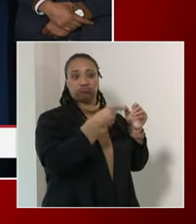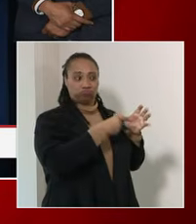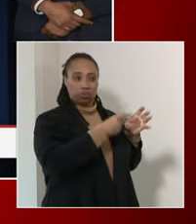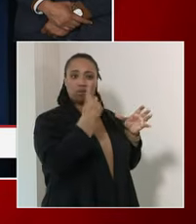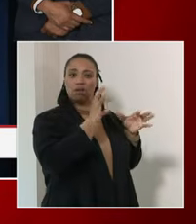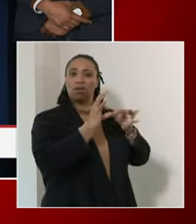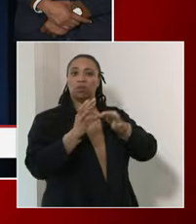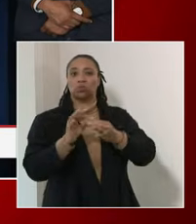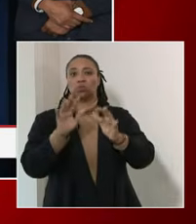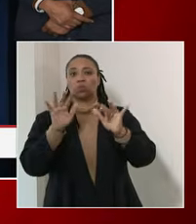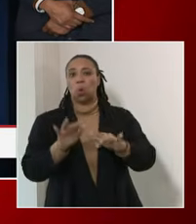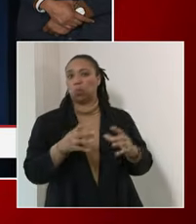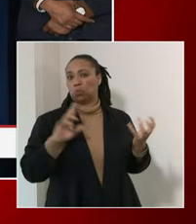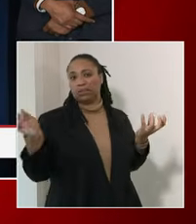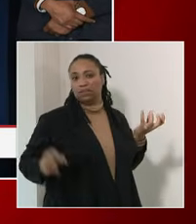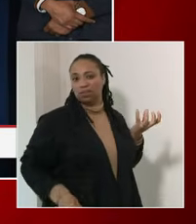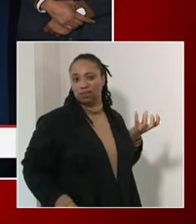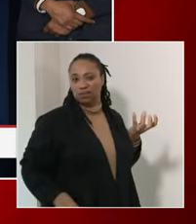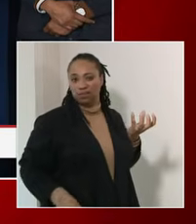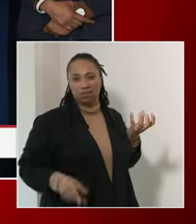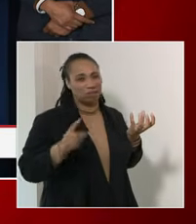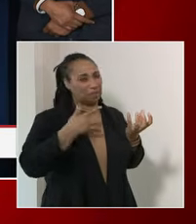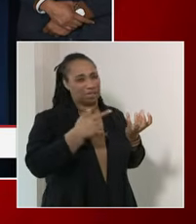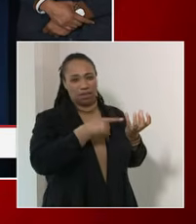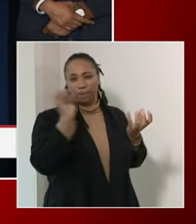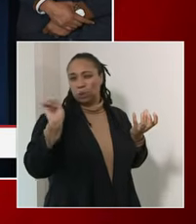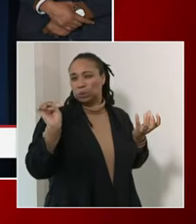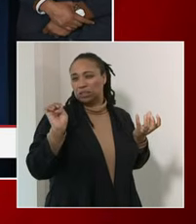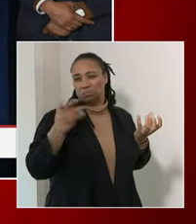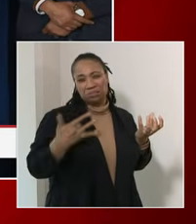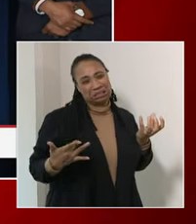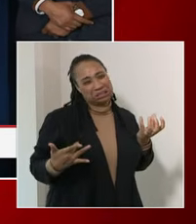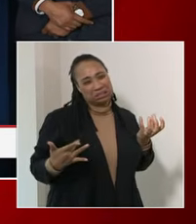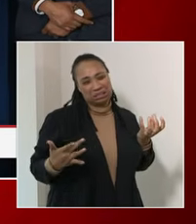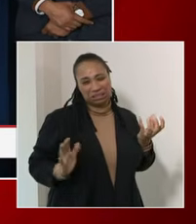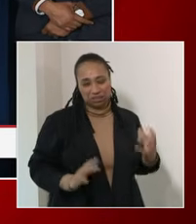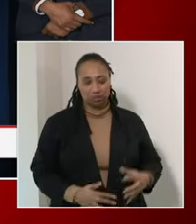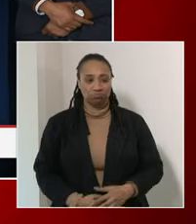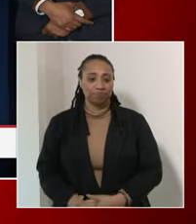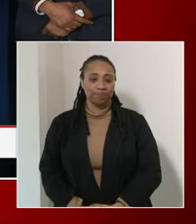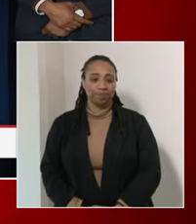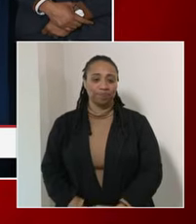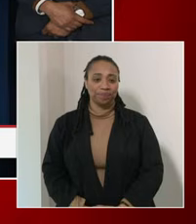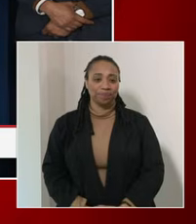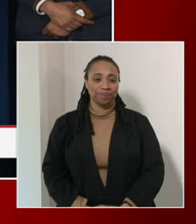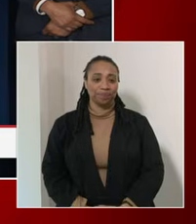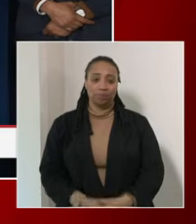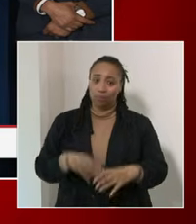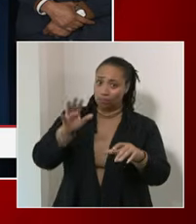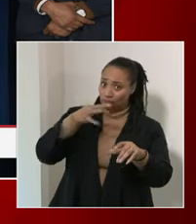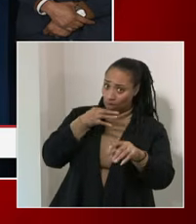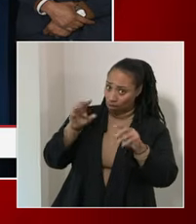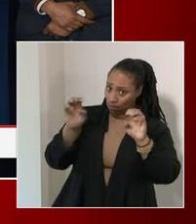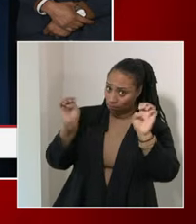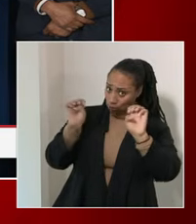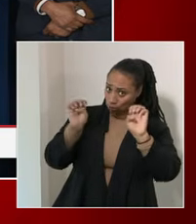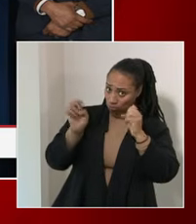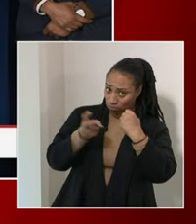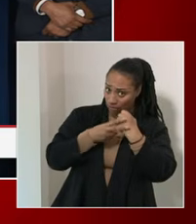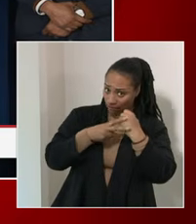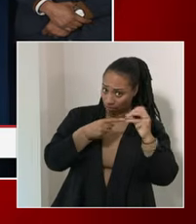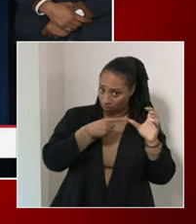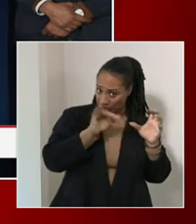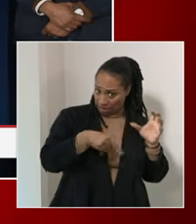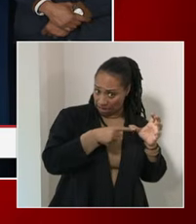do in any case if we have extraordinary snow. And those contingency funds come from? Sorry? Where are